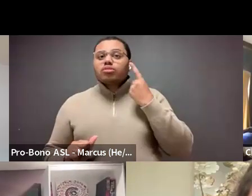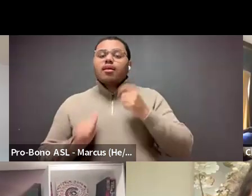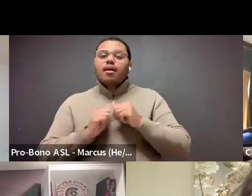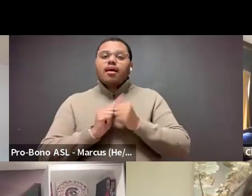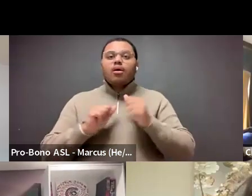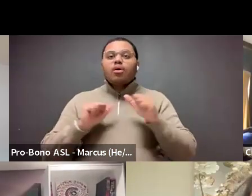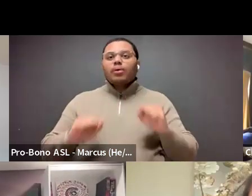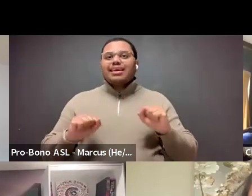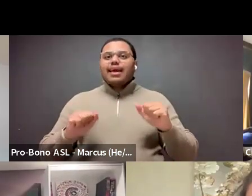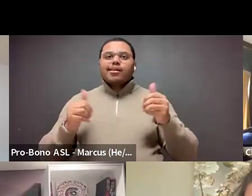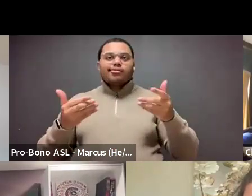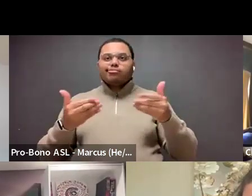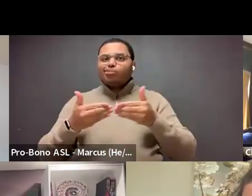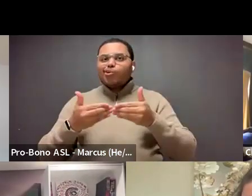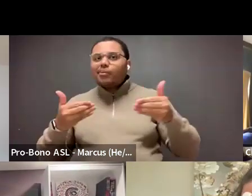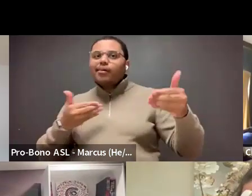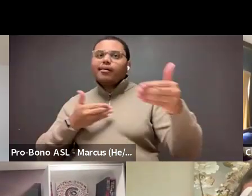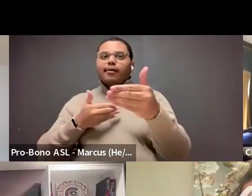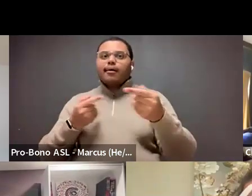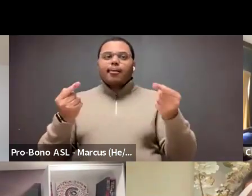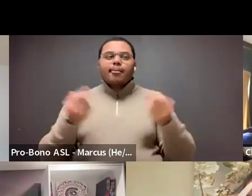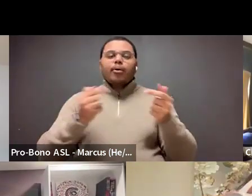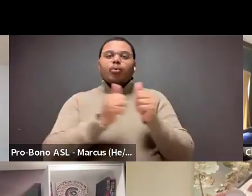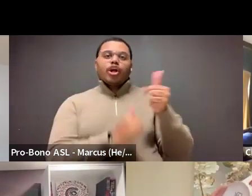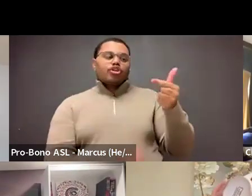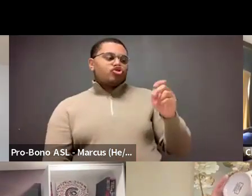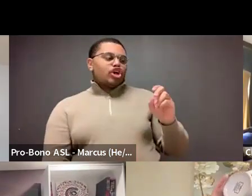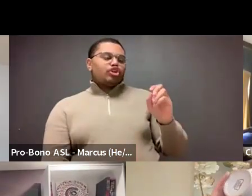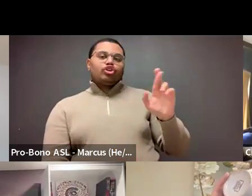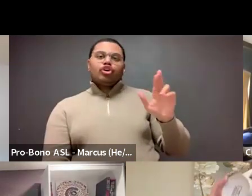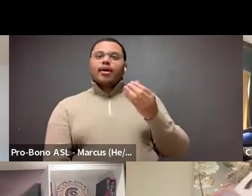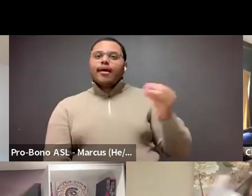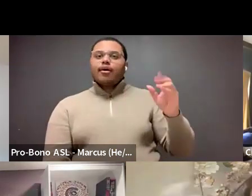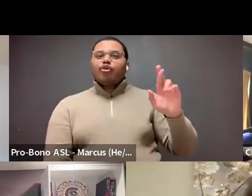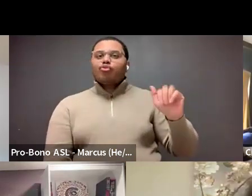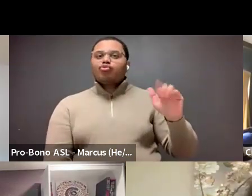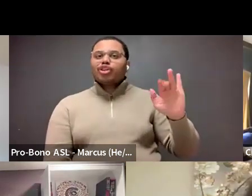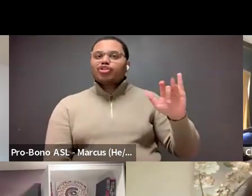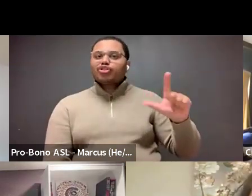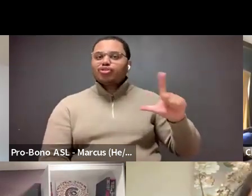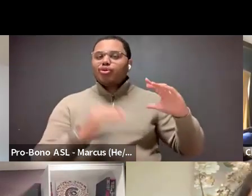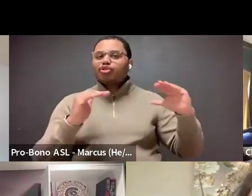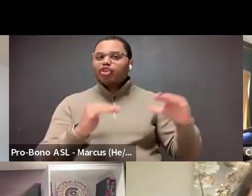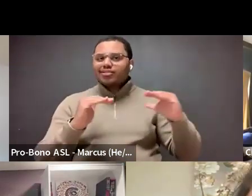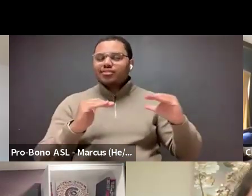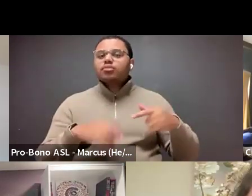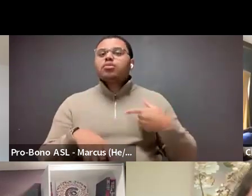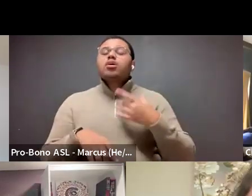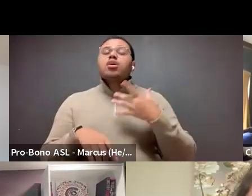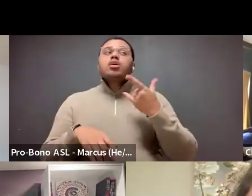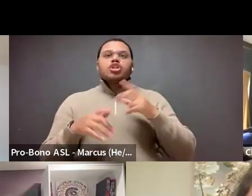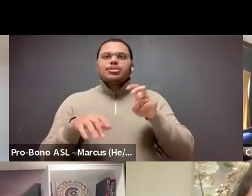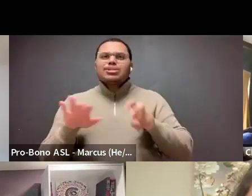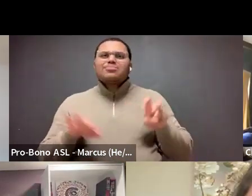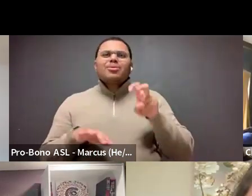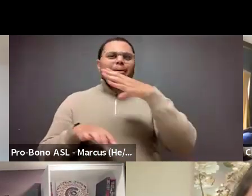move beyond pain with gender and racial justice. But, you know, just exploring Black women and